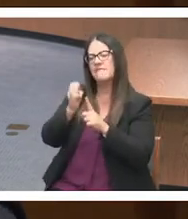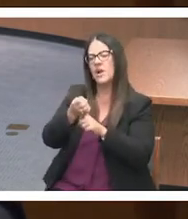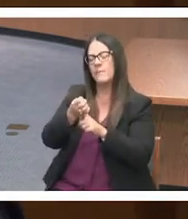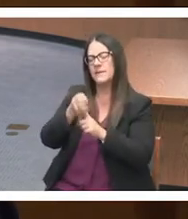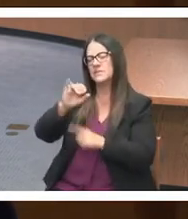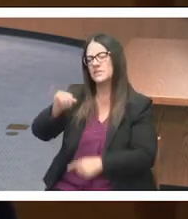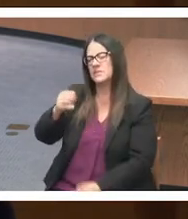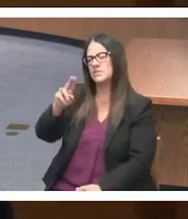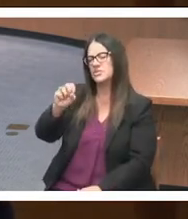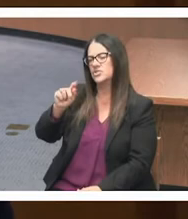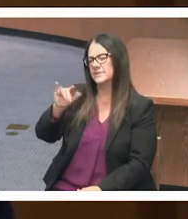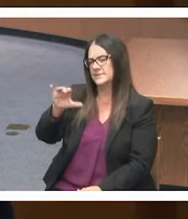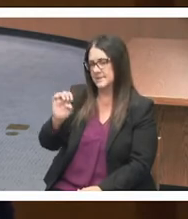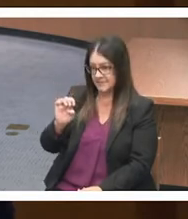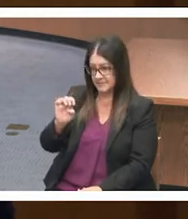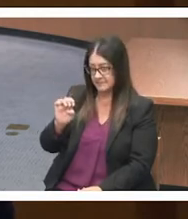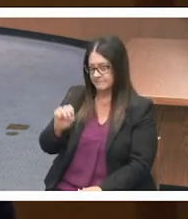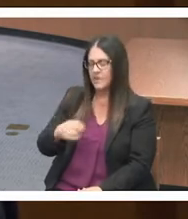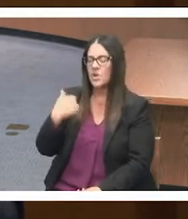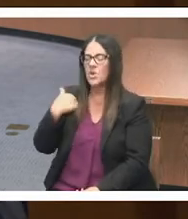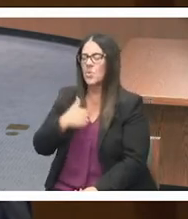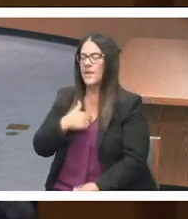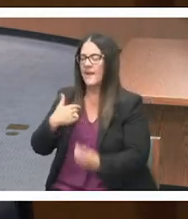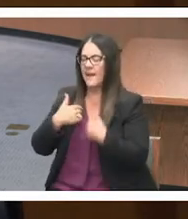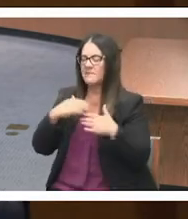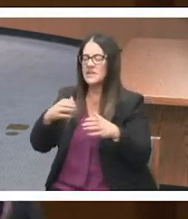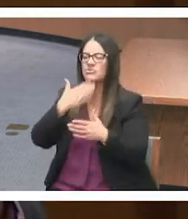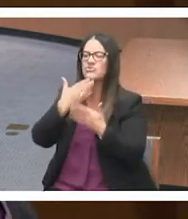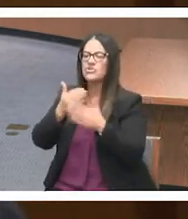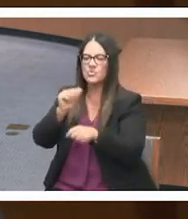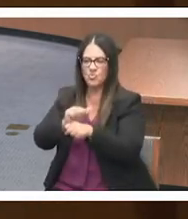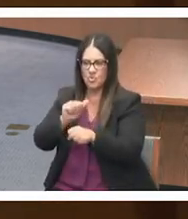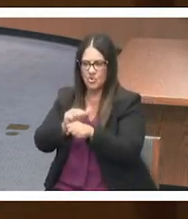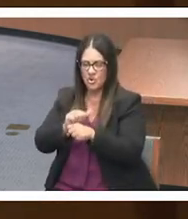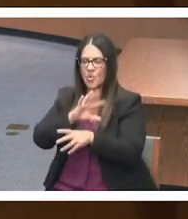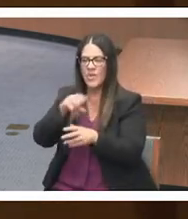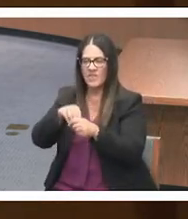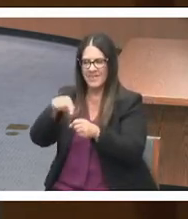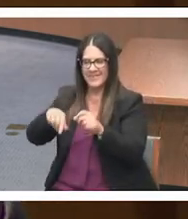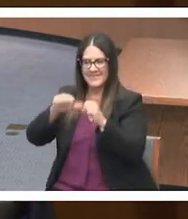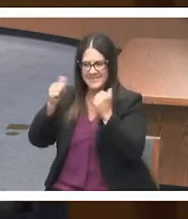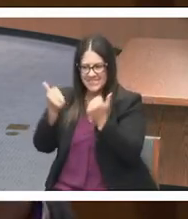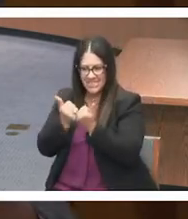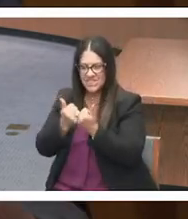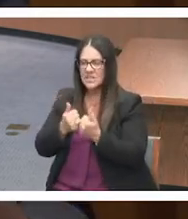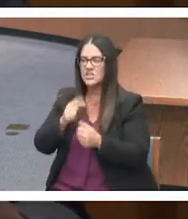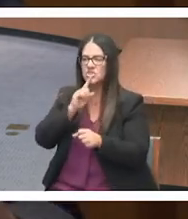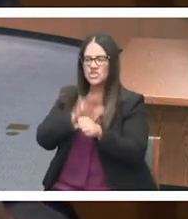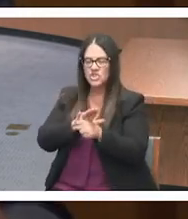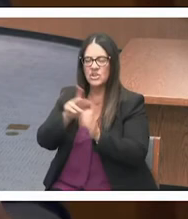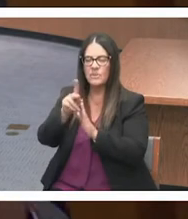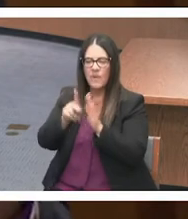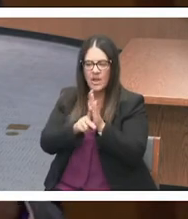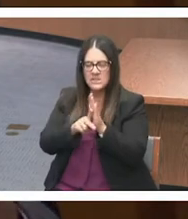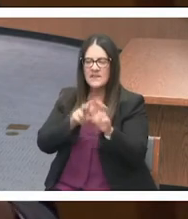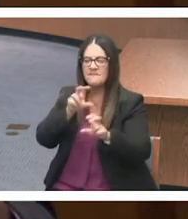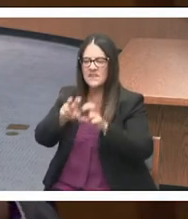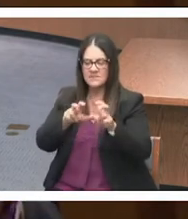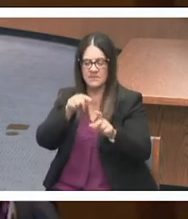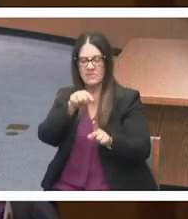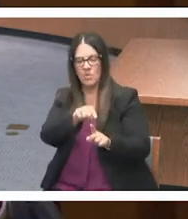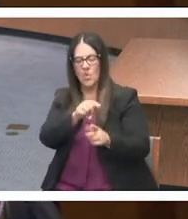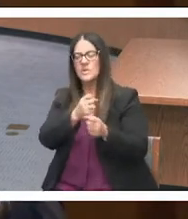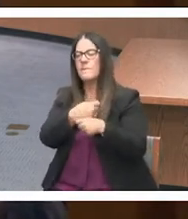So we have done good work across this agency in ensuring that the policies, the investments that we're making